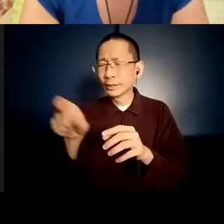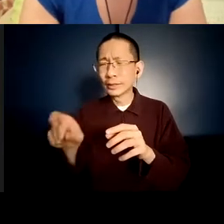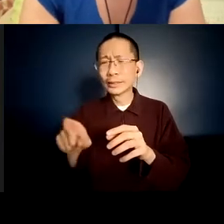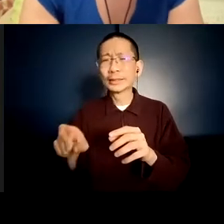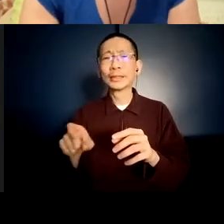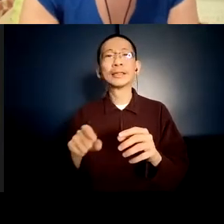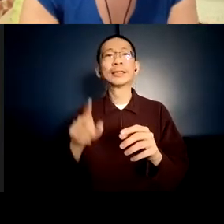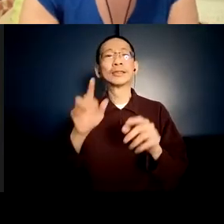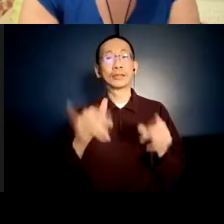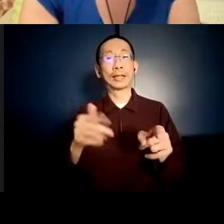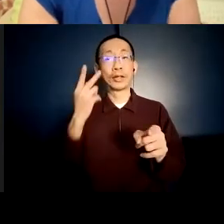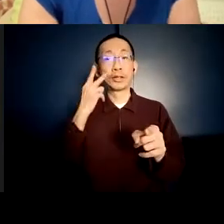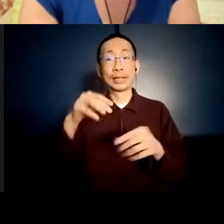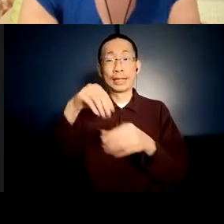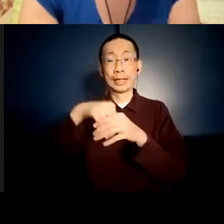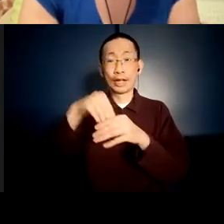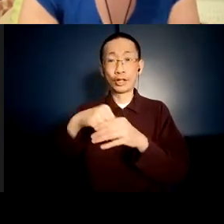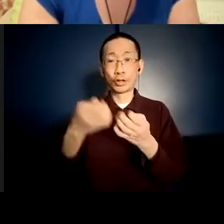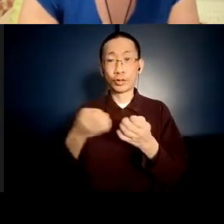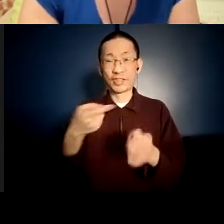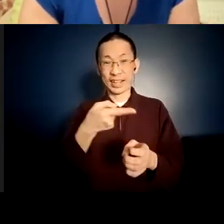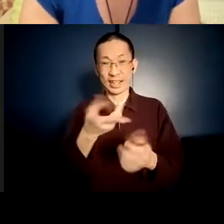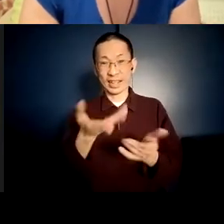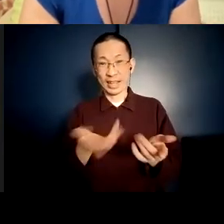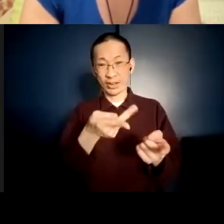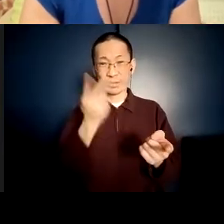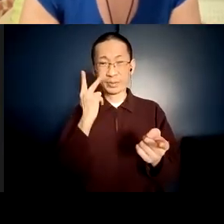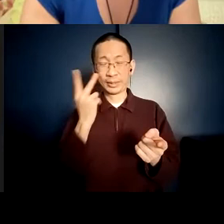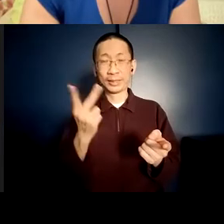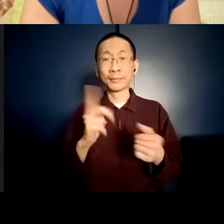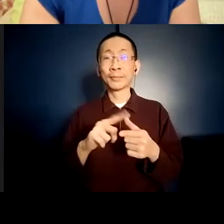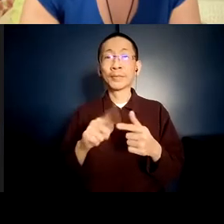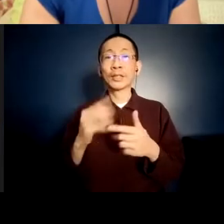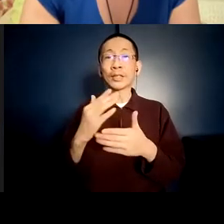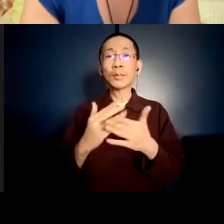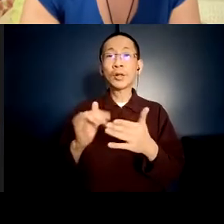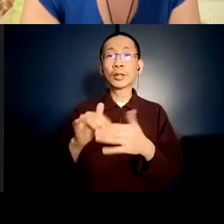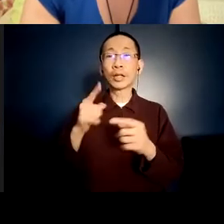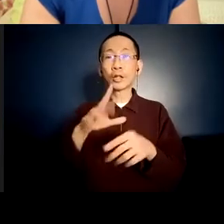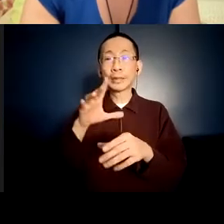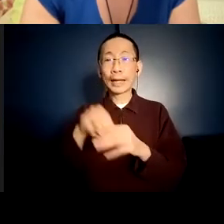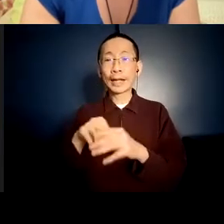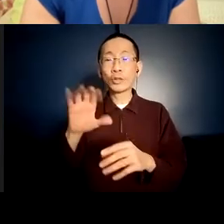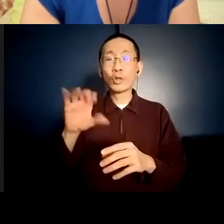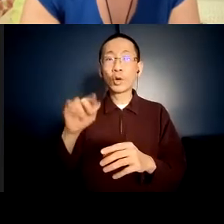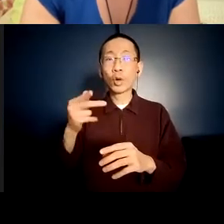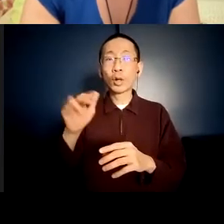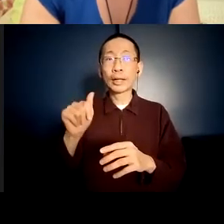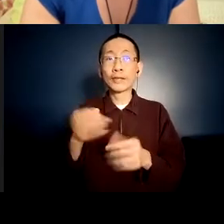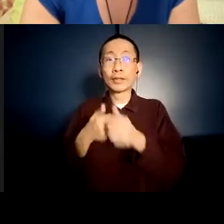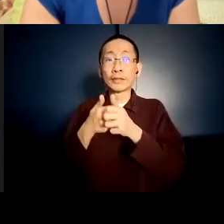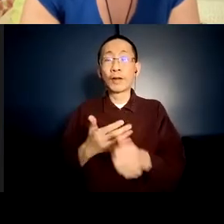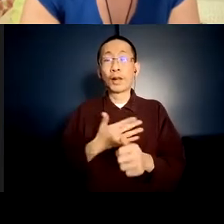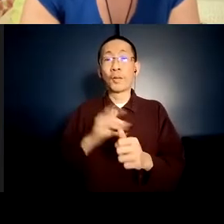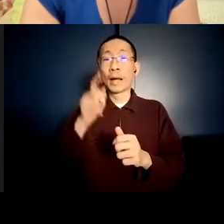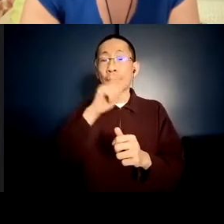So there's the internal device right there. And then the part that goes into the cochlea, if you just follow my mouse